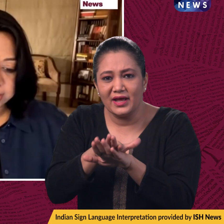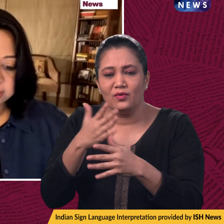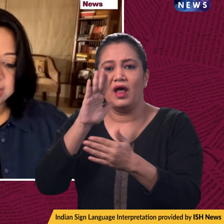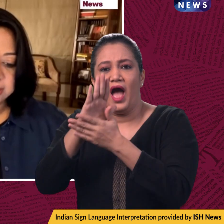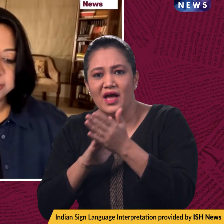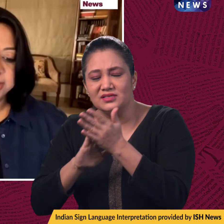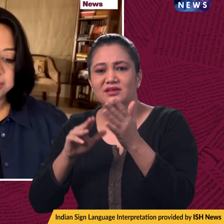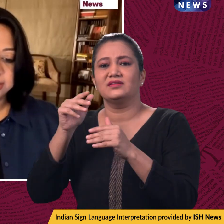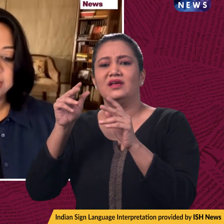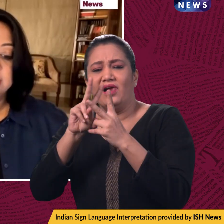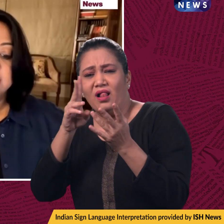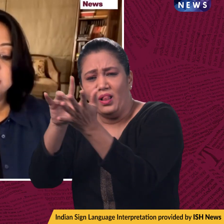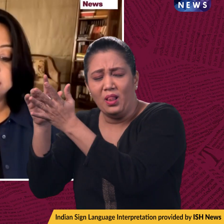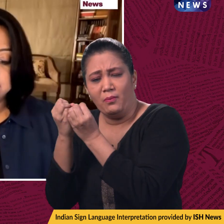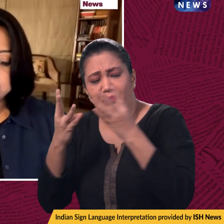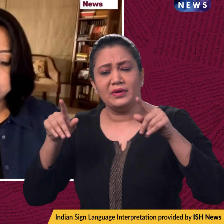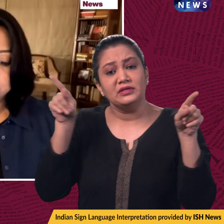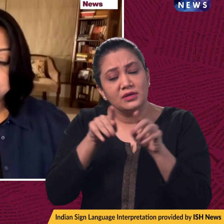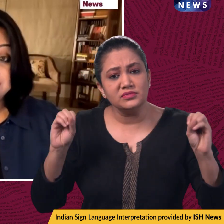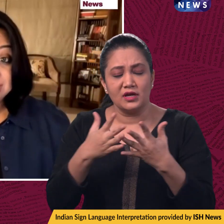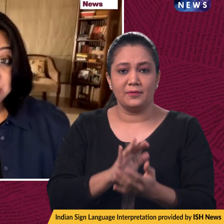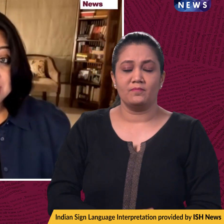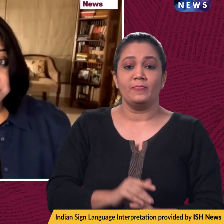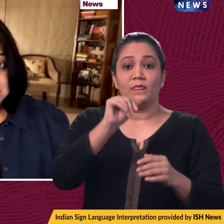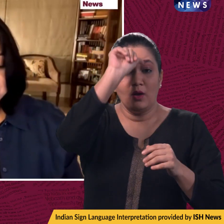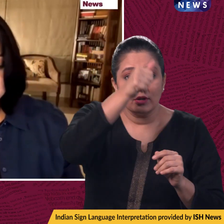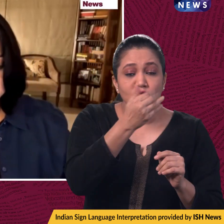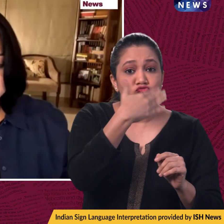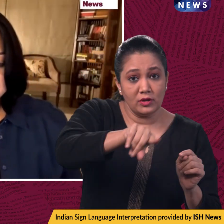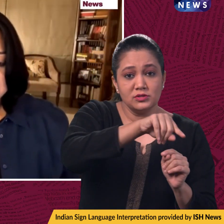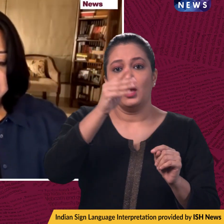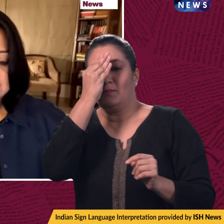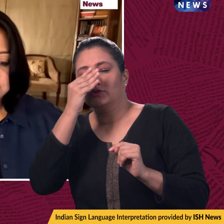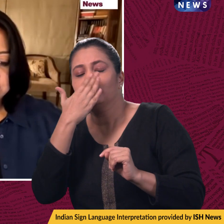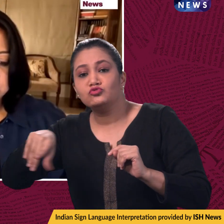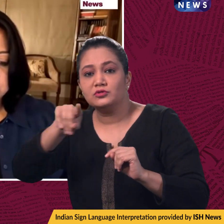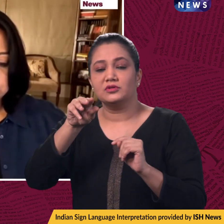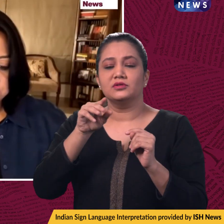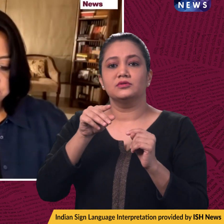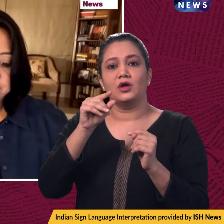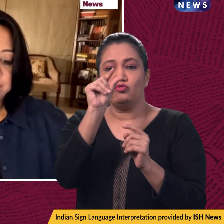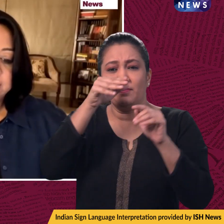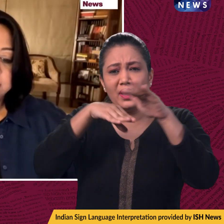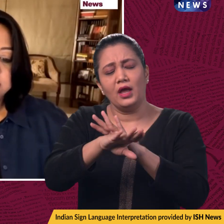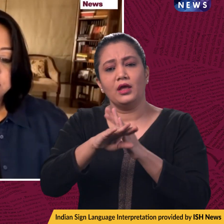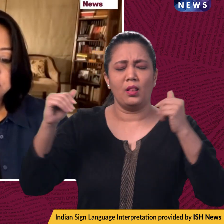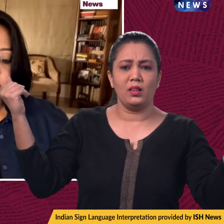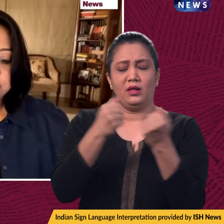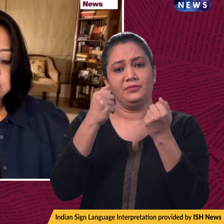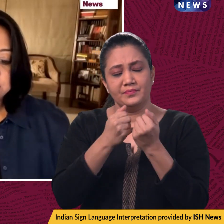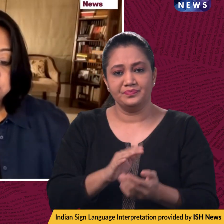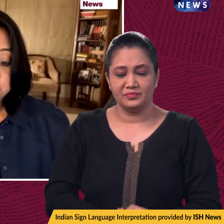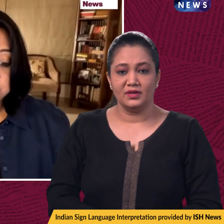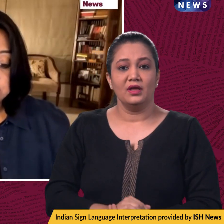Mangalore, Hassan and Mandya today. There was a face-off between Hindu and Muslim students at the MGM College in Udupi. Muslim